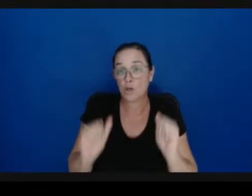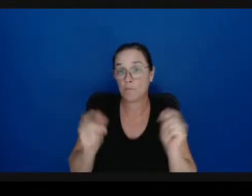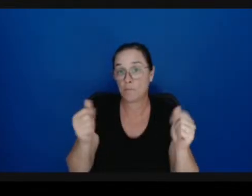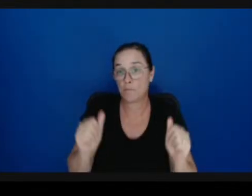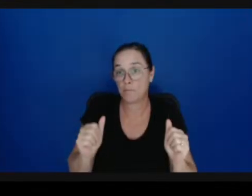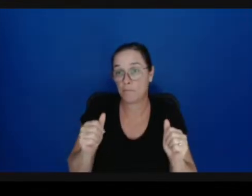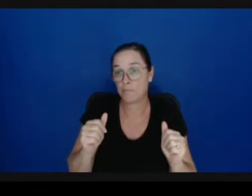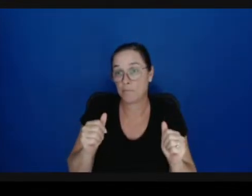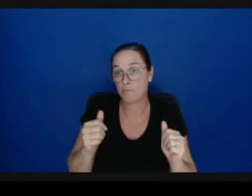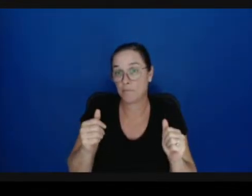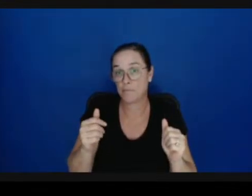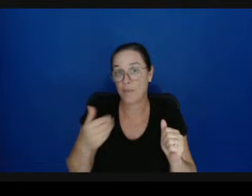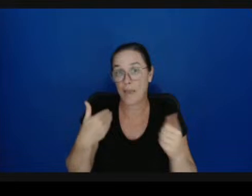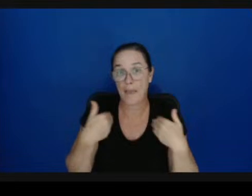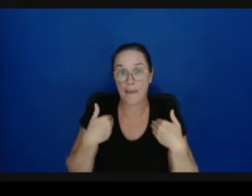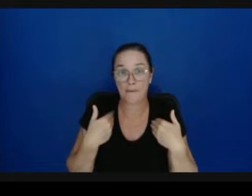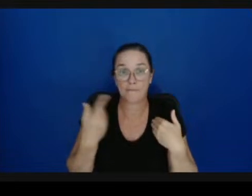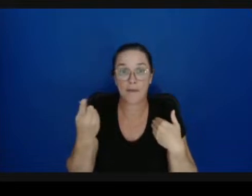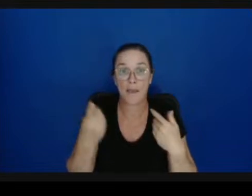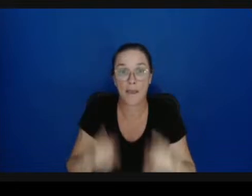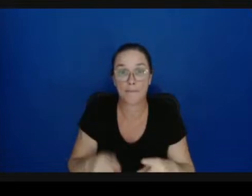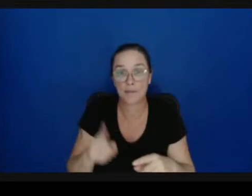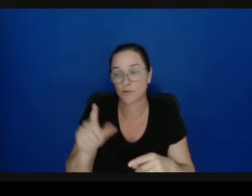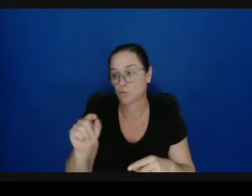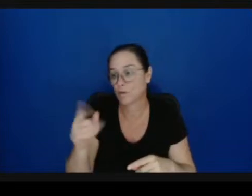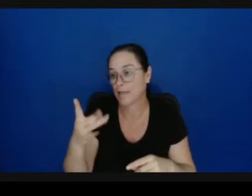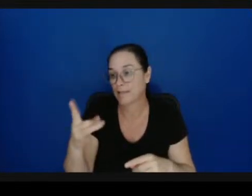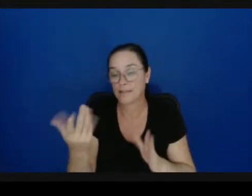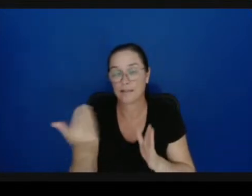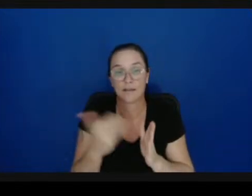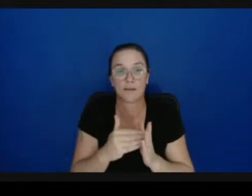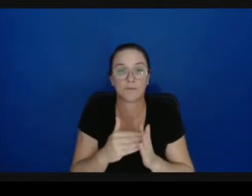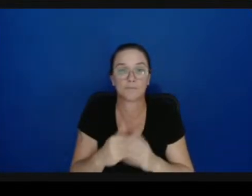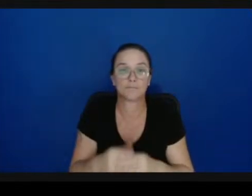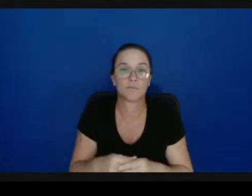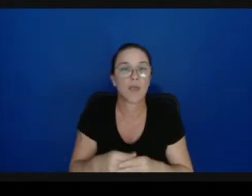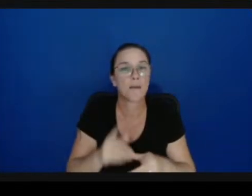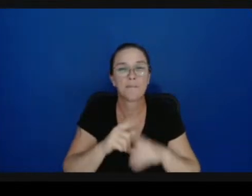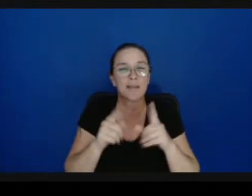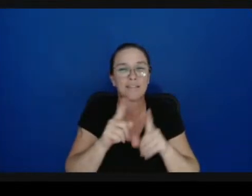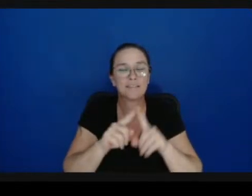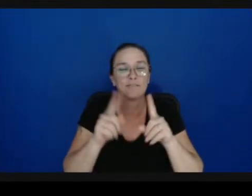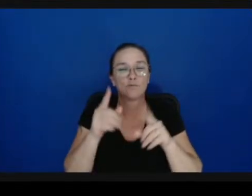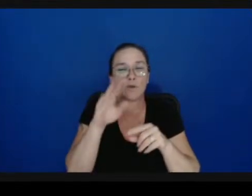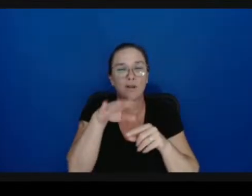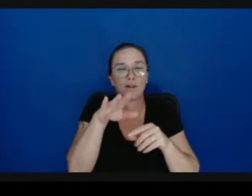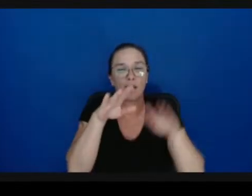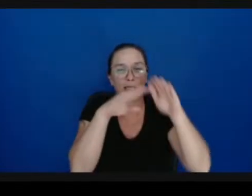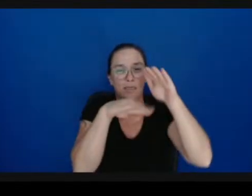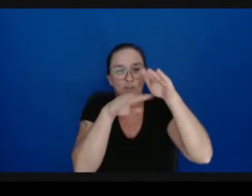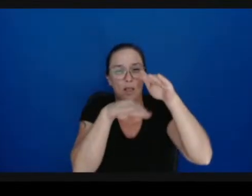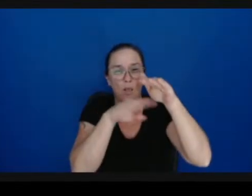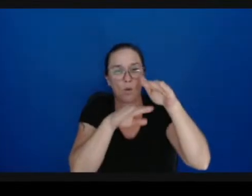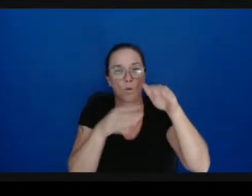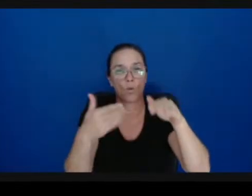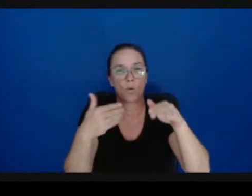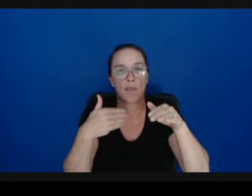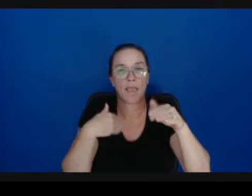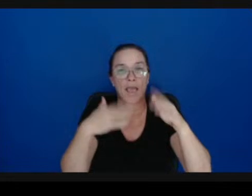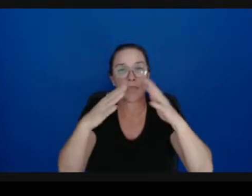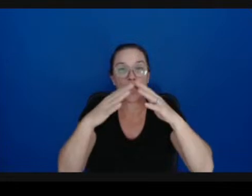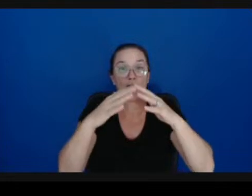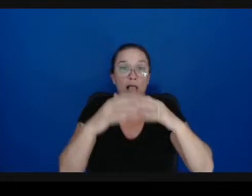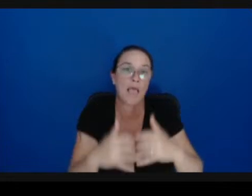one big difference is what's happening above this chamber up here since 2018, because we had a major